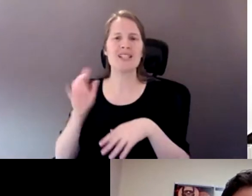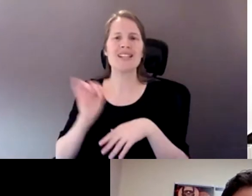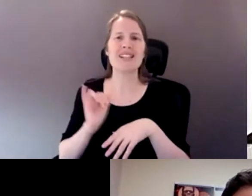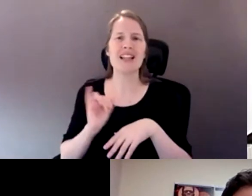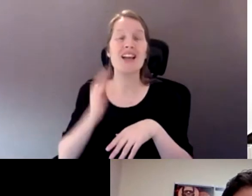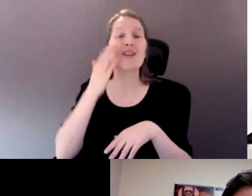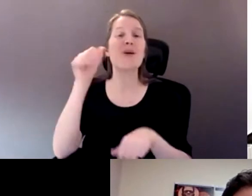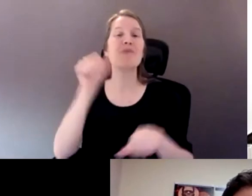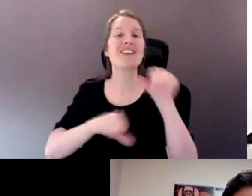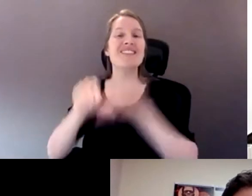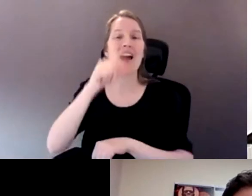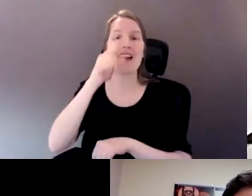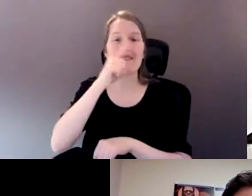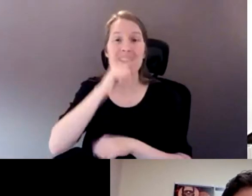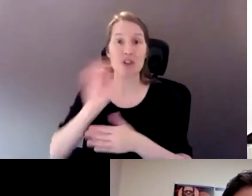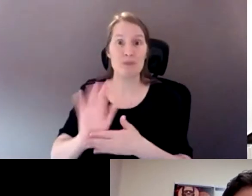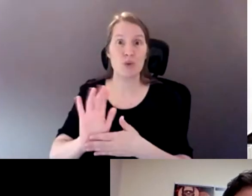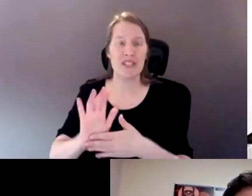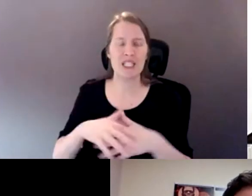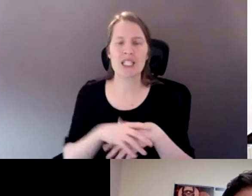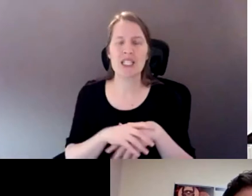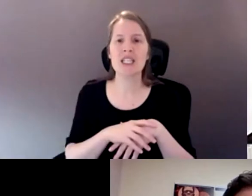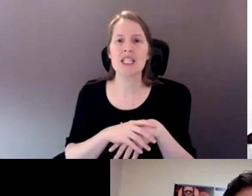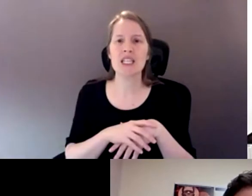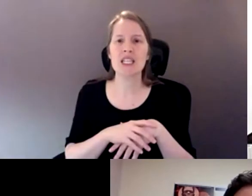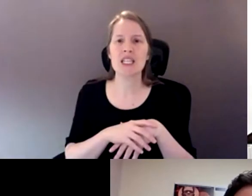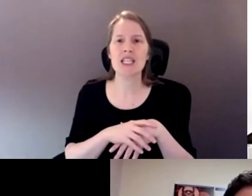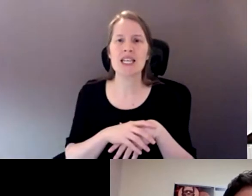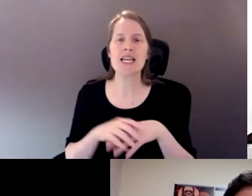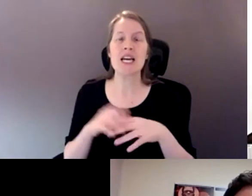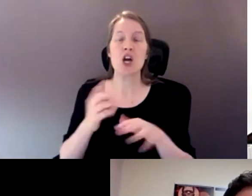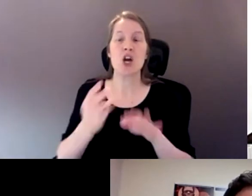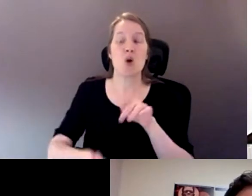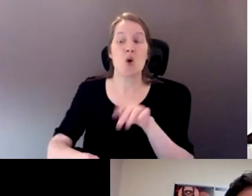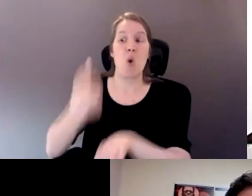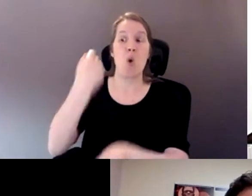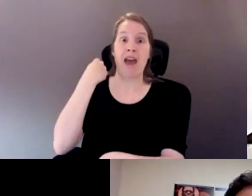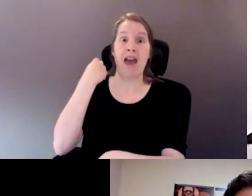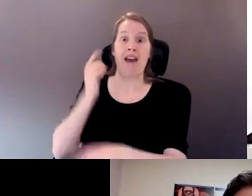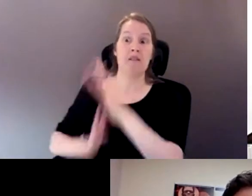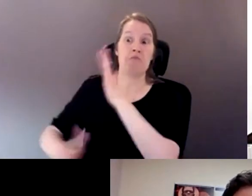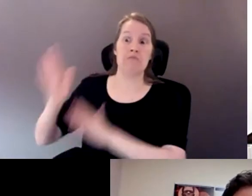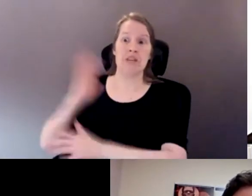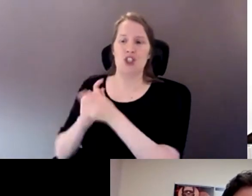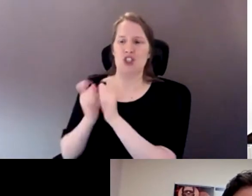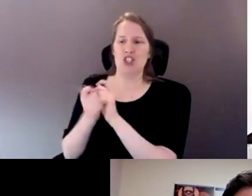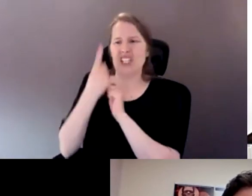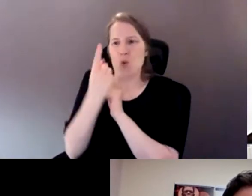science fiction movies where if we could go back into the past and change a mistake,